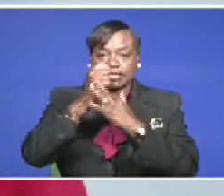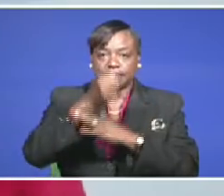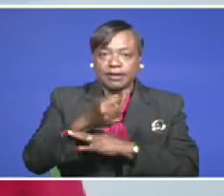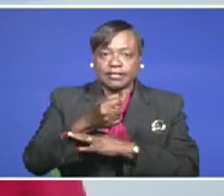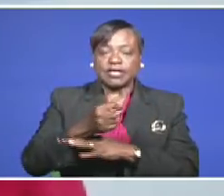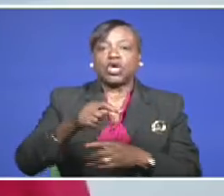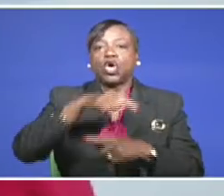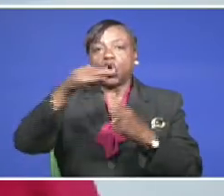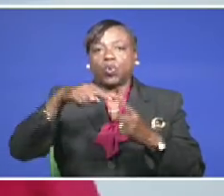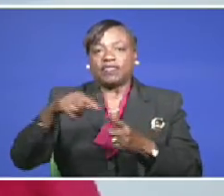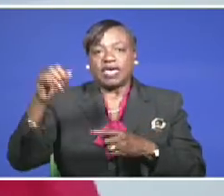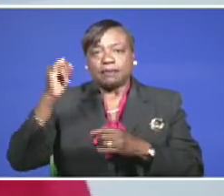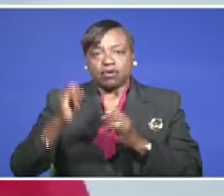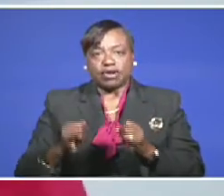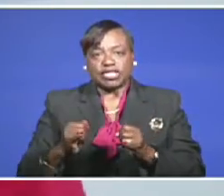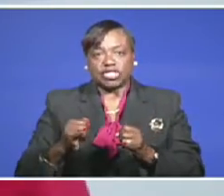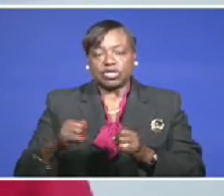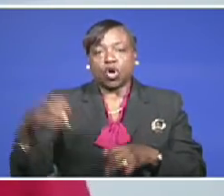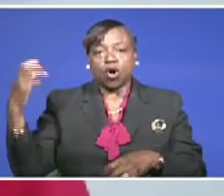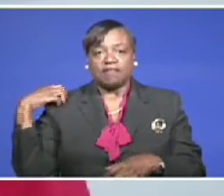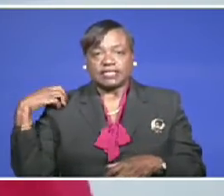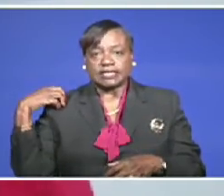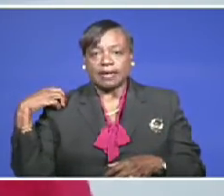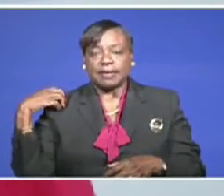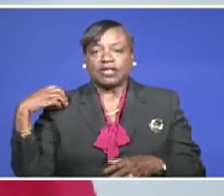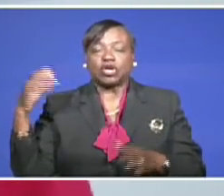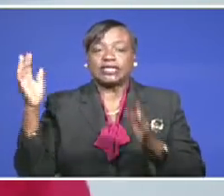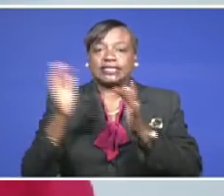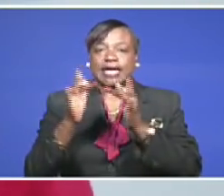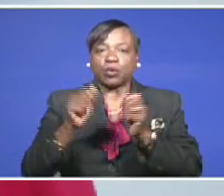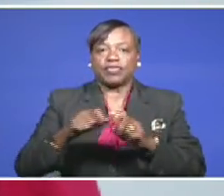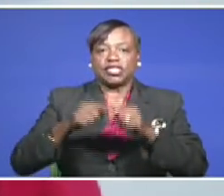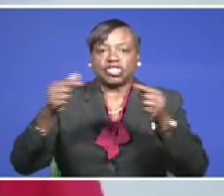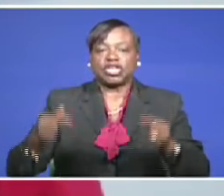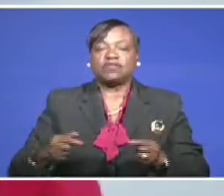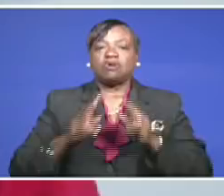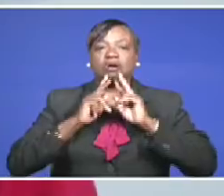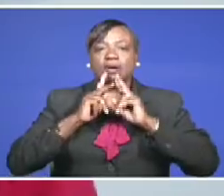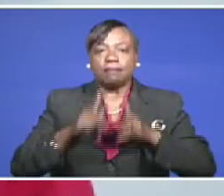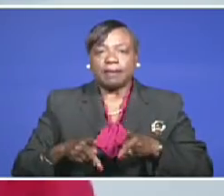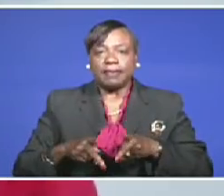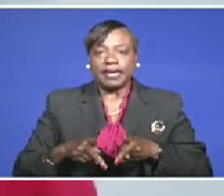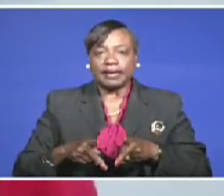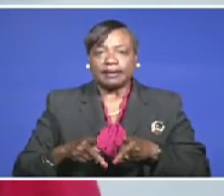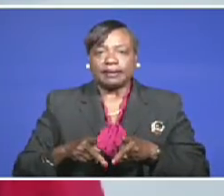contact with the general public. So we just want to make sure that there's not just one side of a